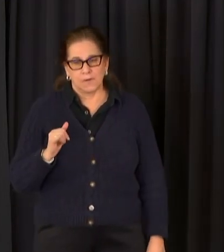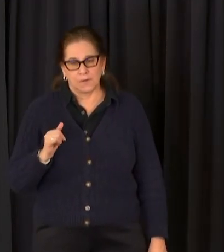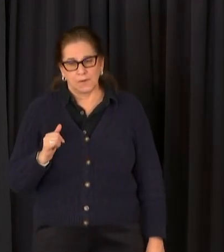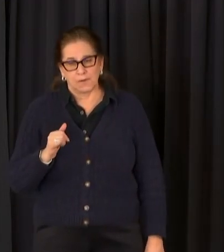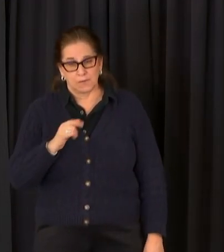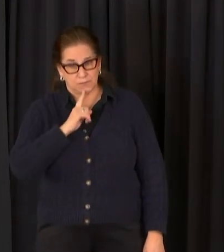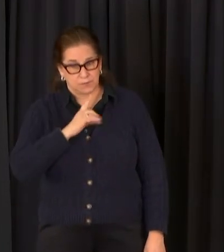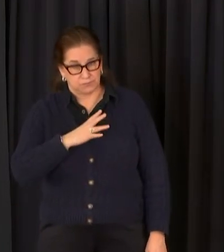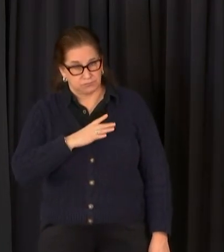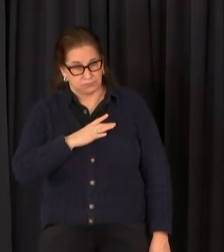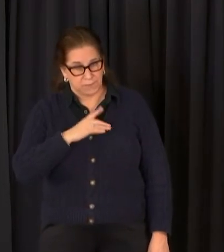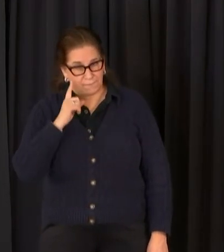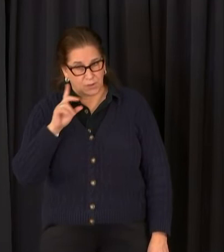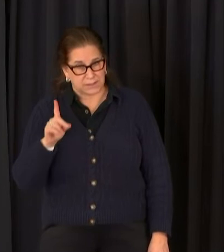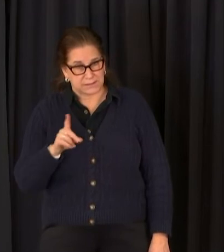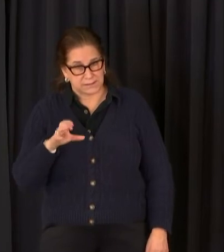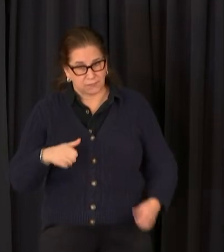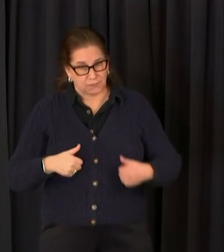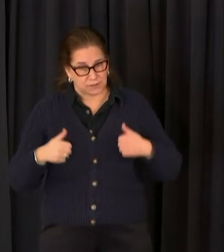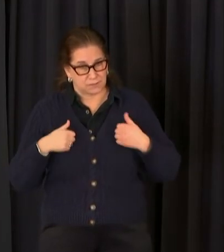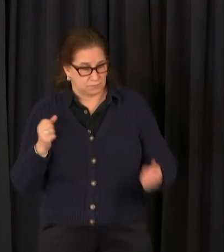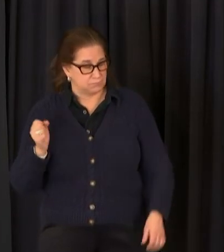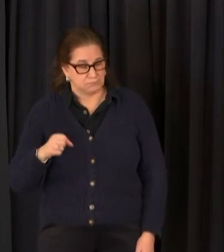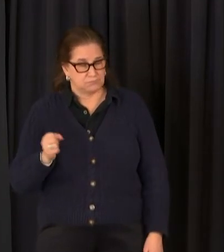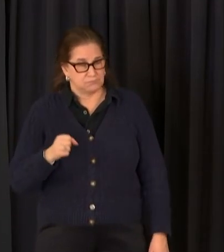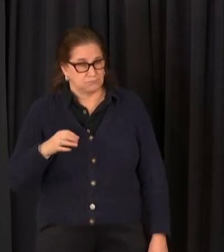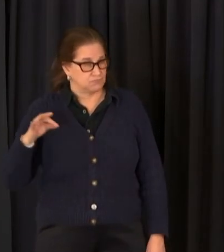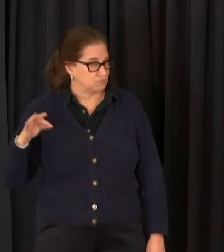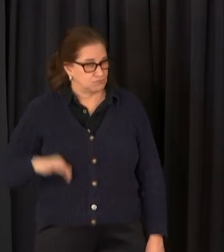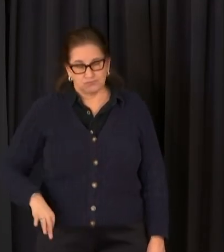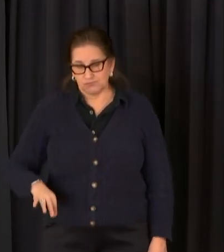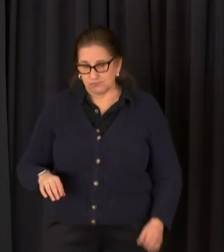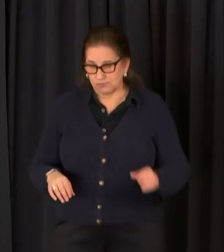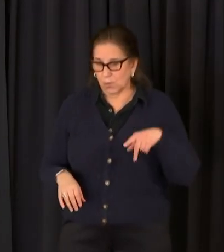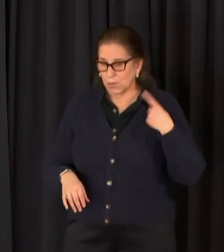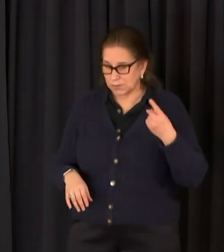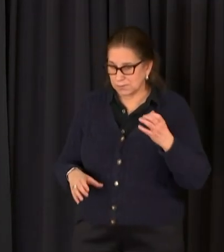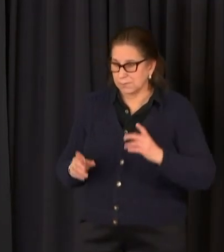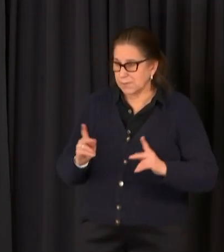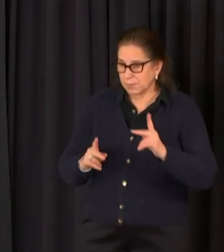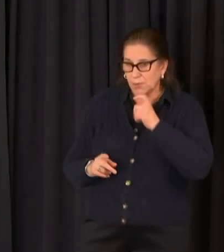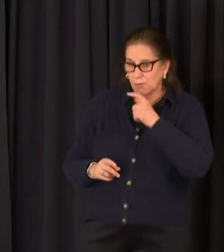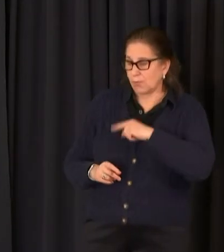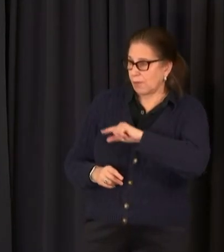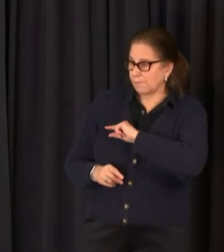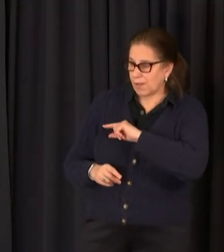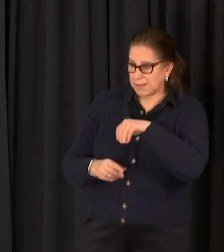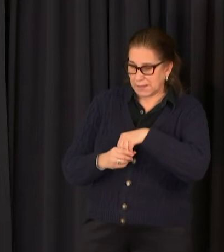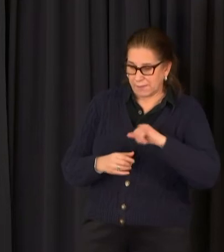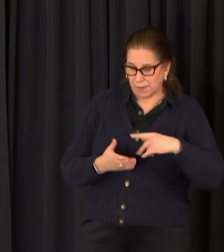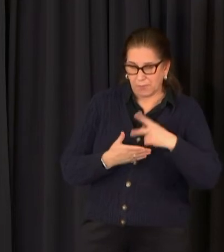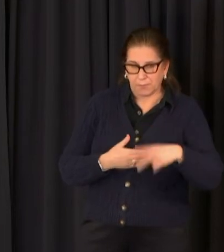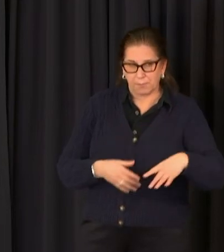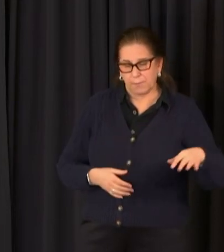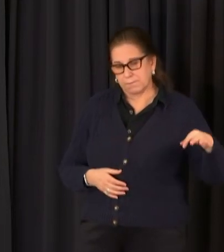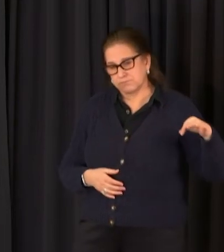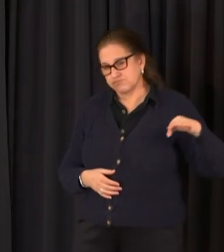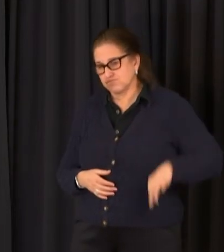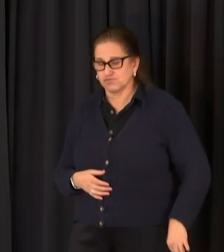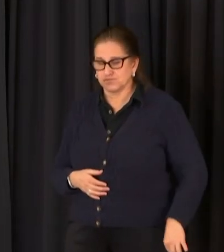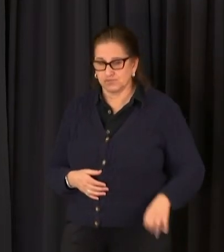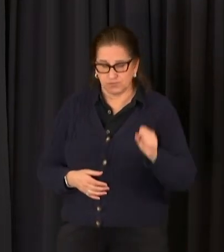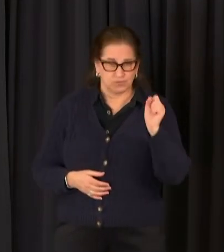district participants. I mean, it's certainly some assistance for those who qualify and participate in the program. We